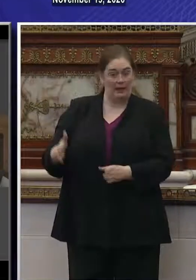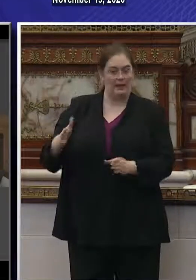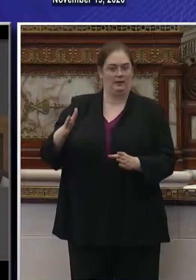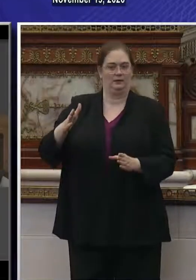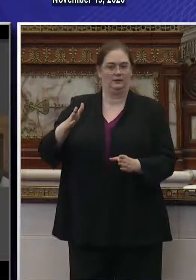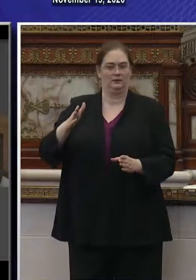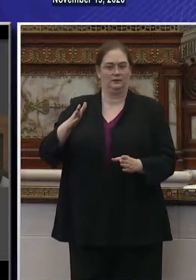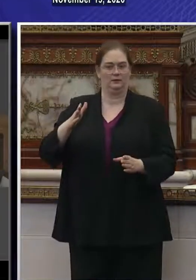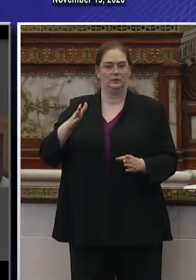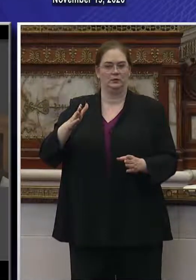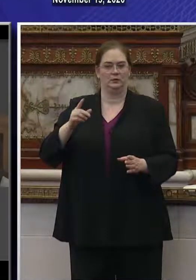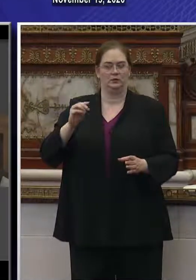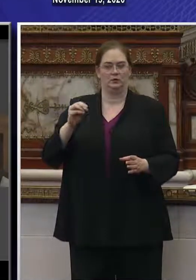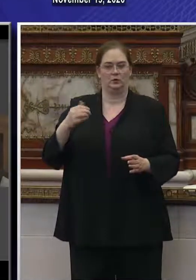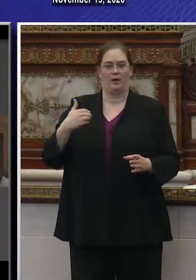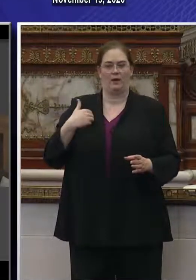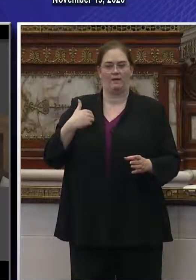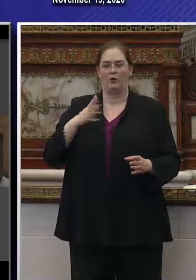have